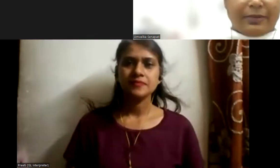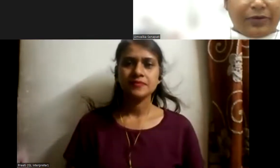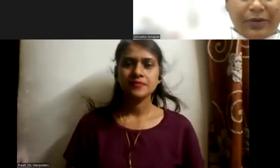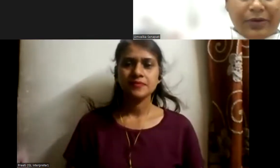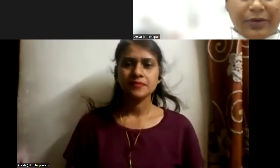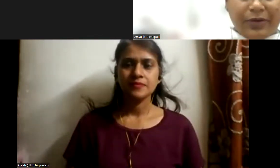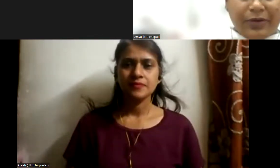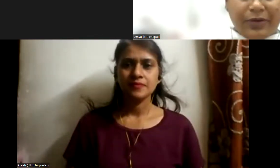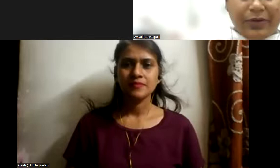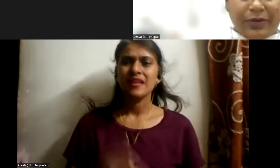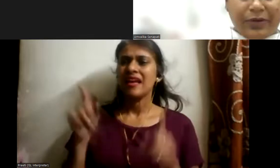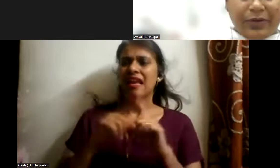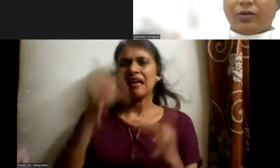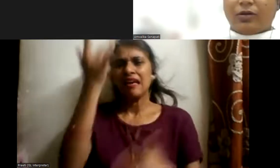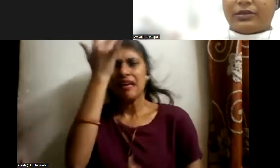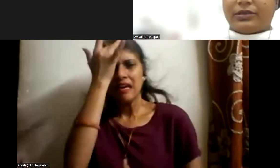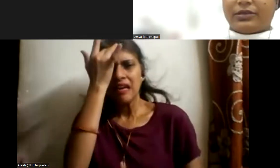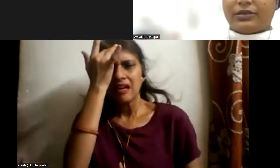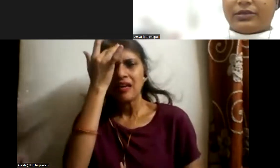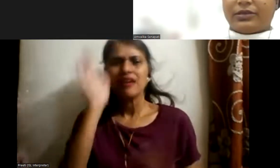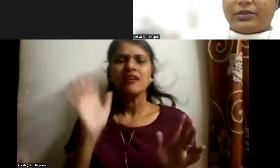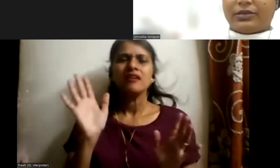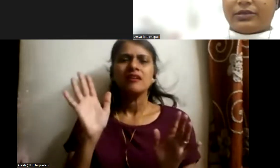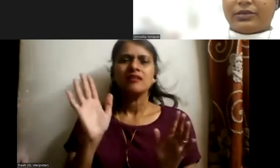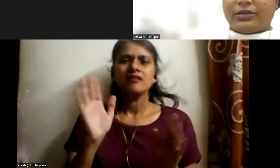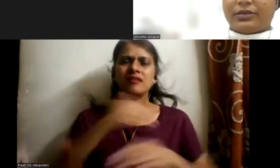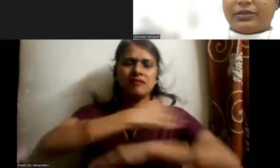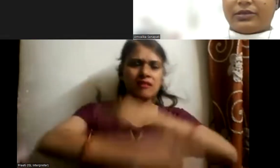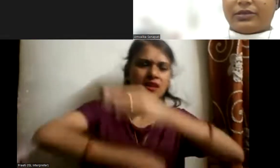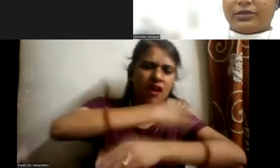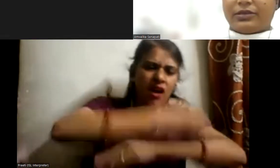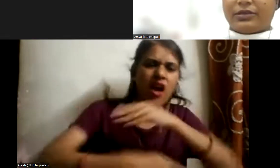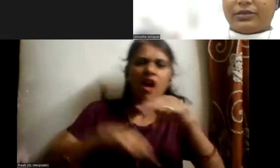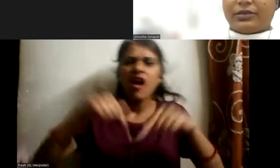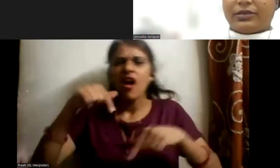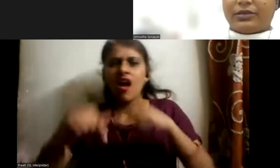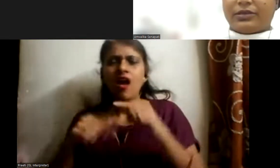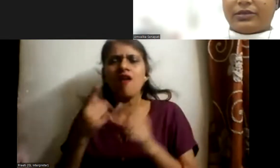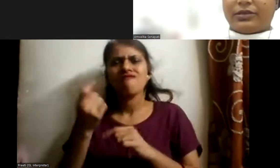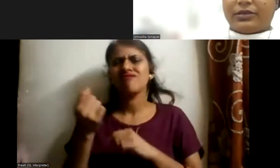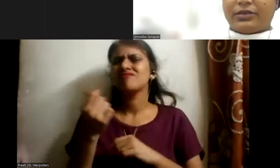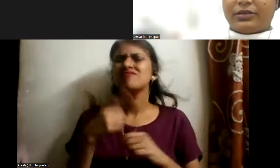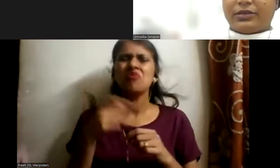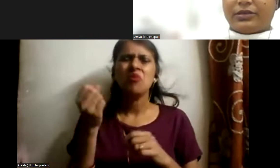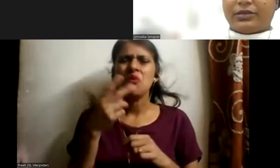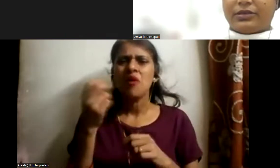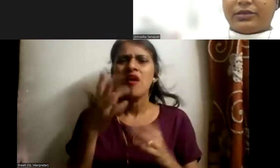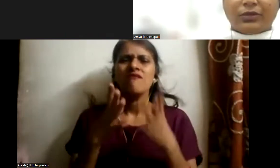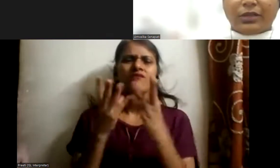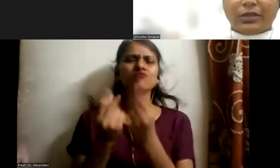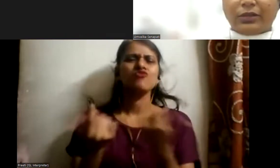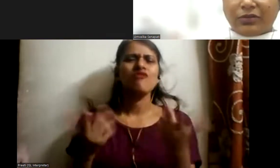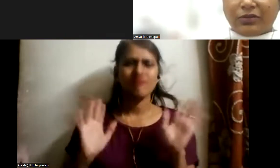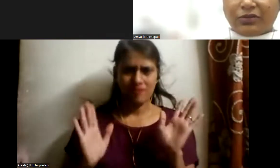are temporarily sick or temporarily impaired because of a fracture,